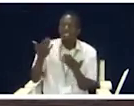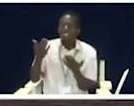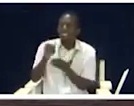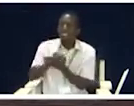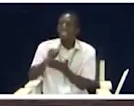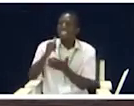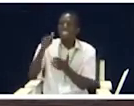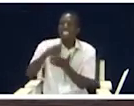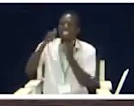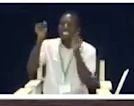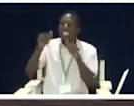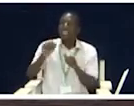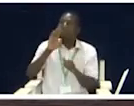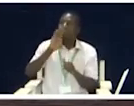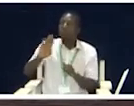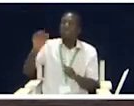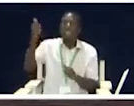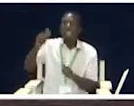neighbor anything.